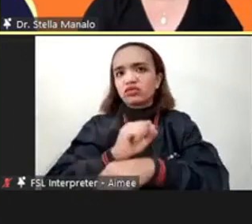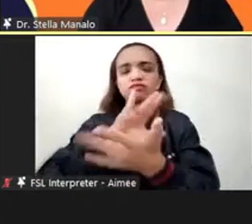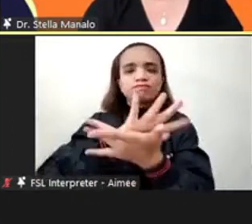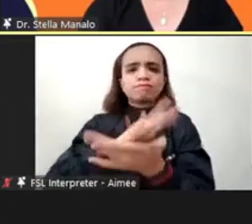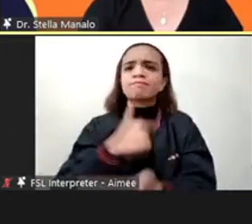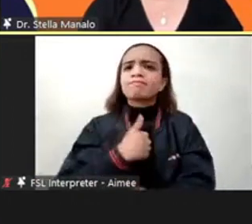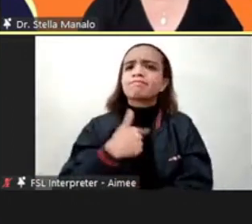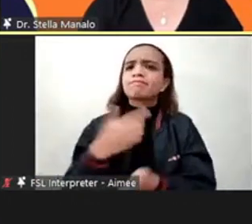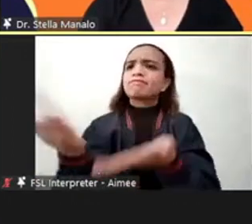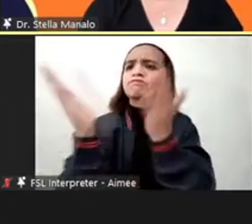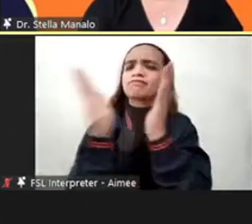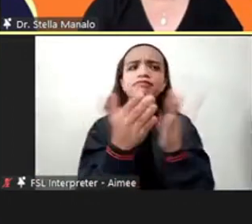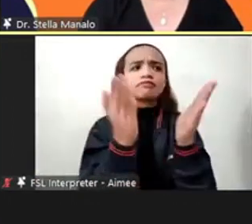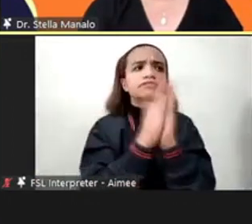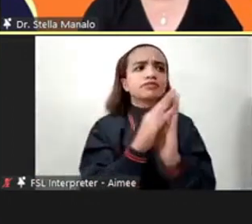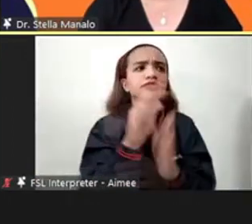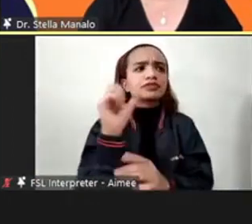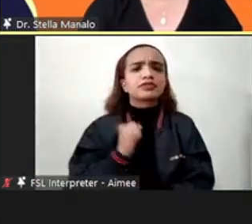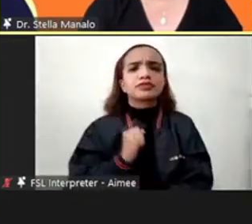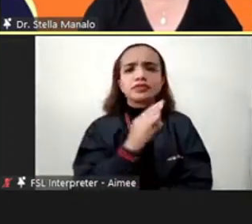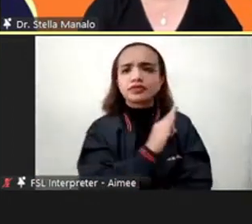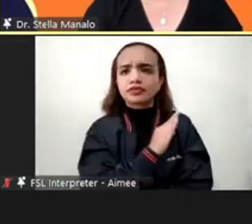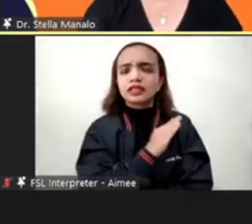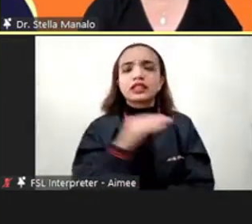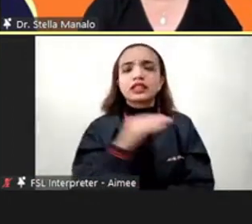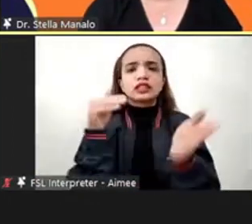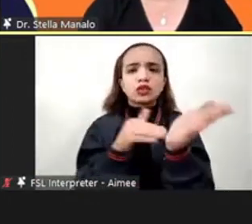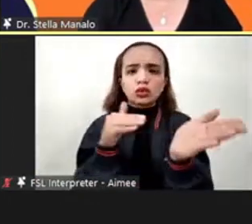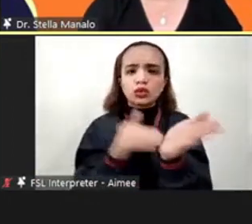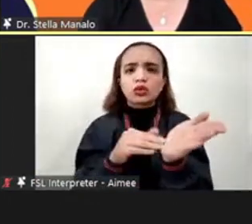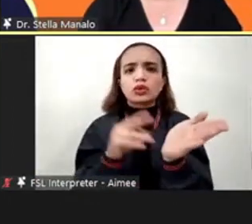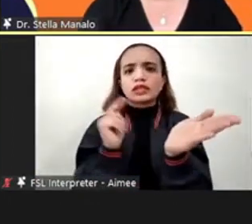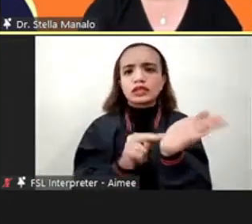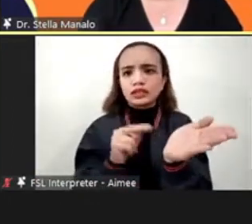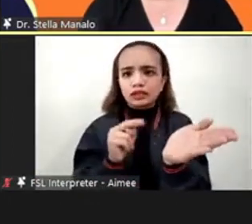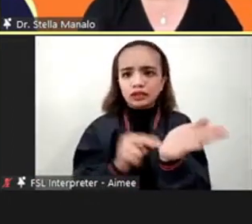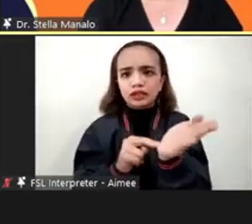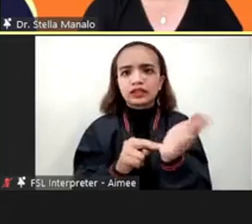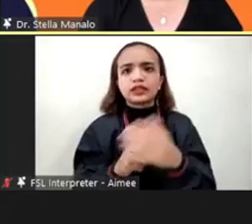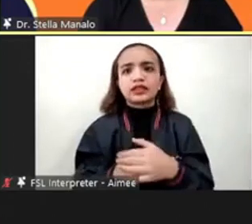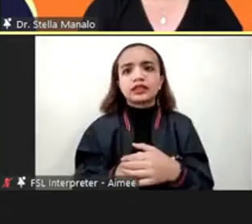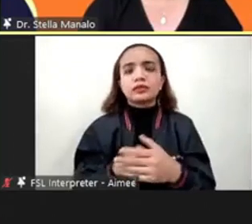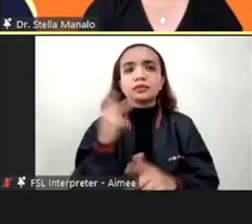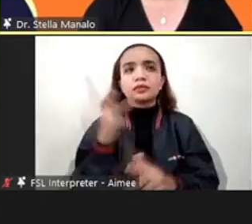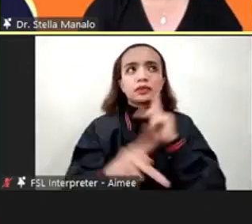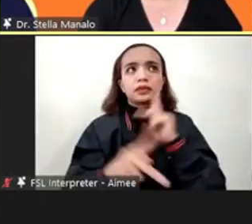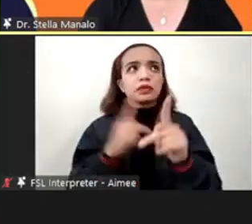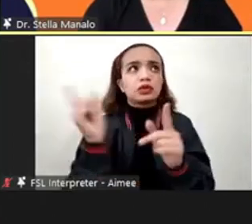each staff, the doctors, nurses, social workers, and admin people what their